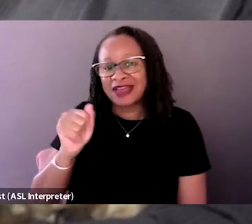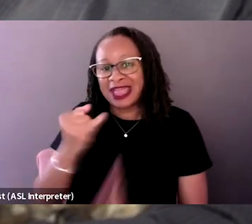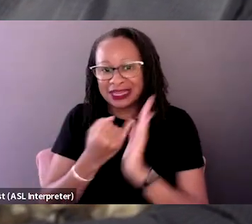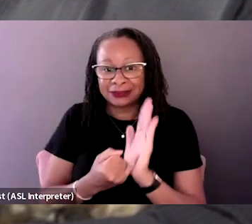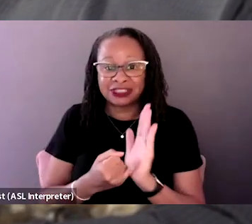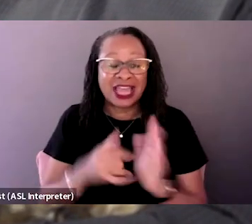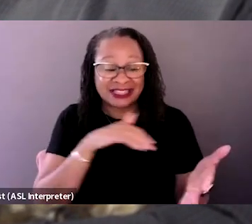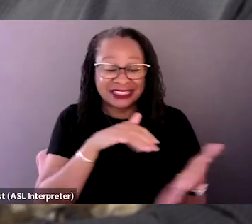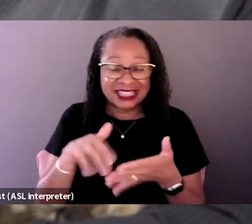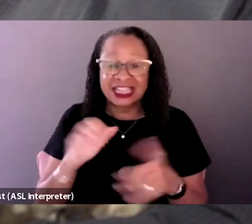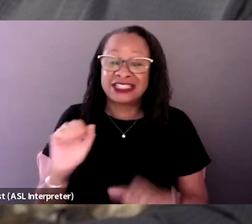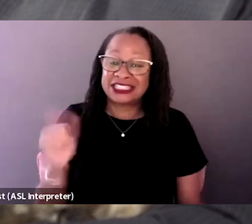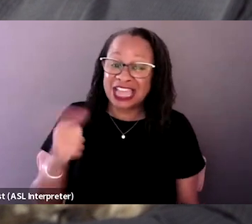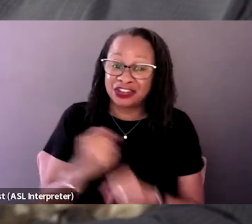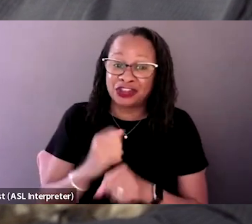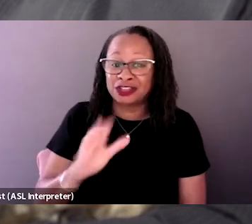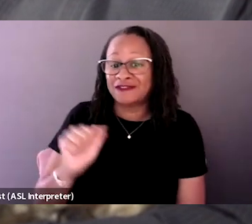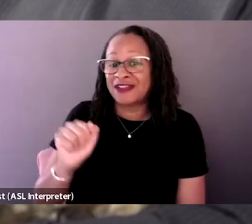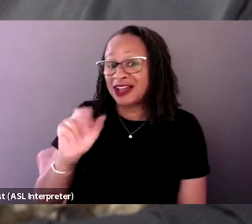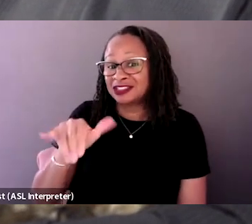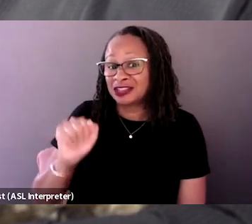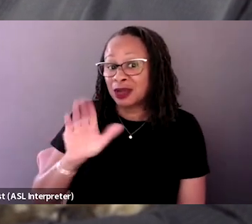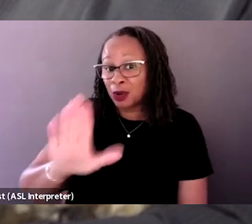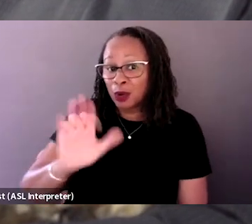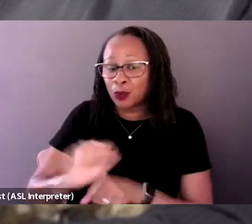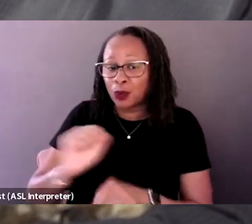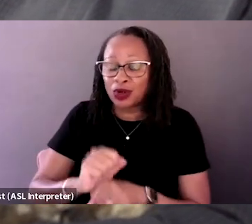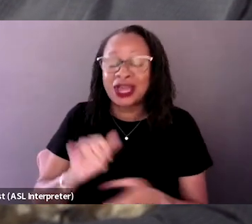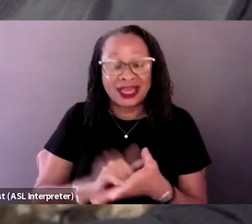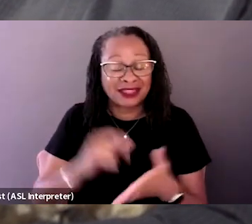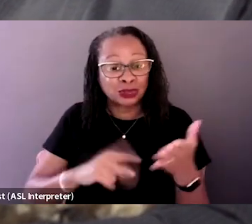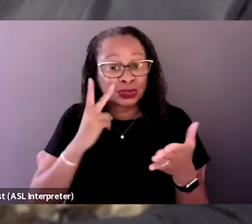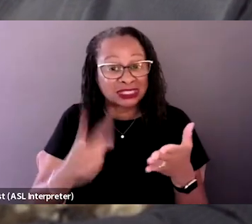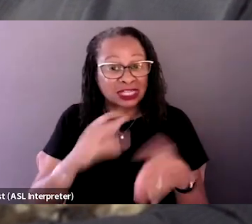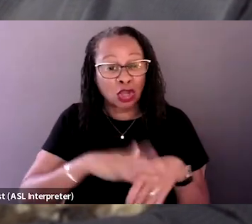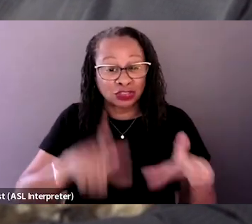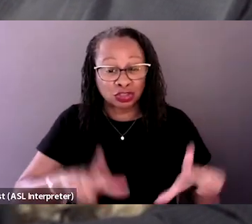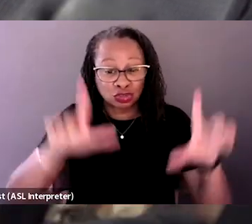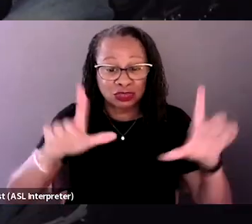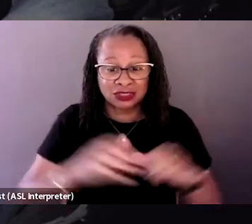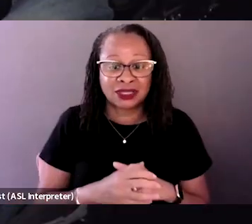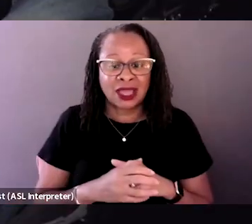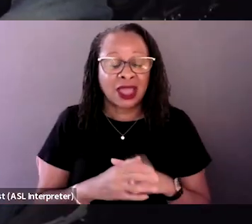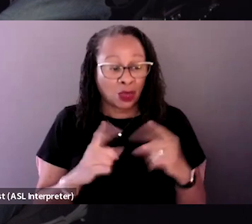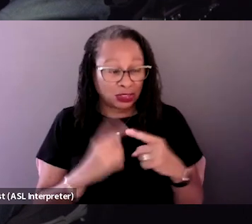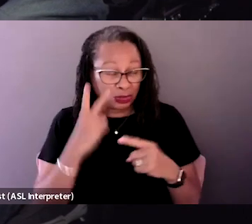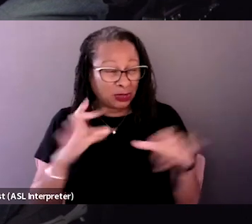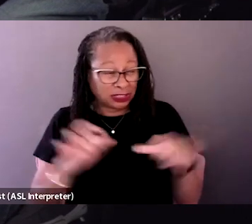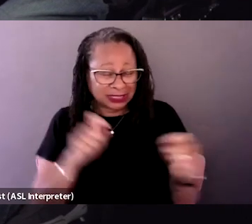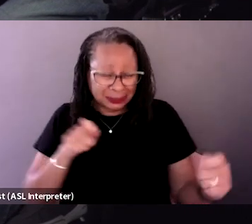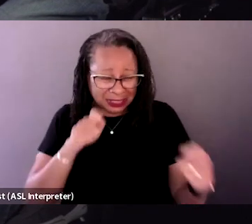Anya's work, and they learned to animate in her style. And that's what you're seeing on the skin of these figurines. Yeah, because when something is